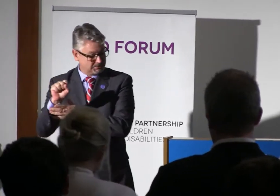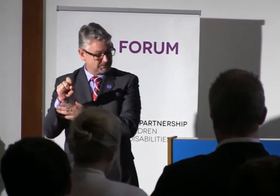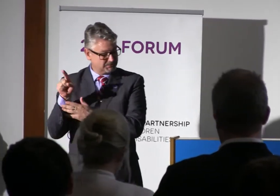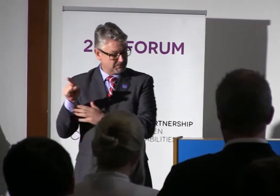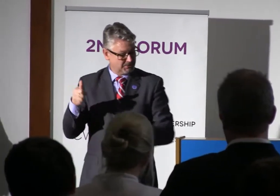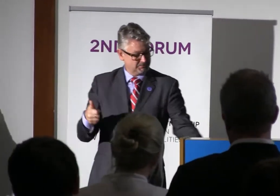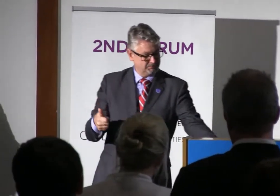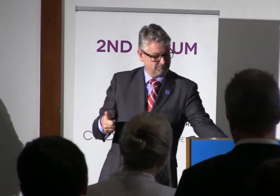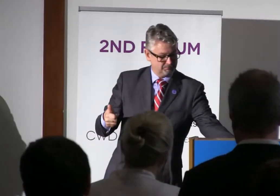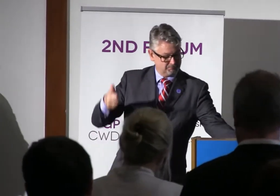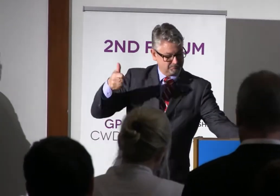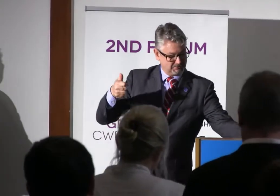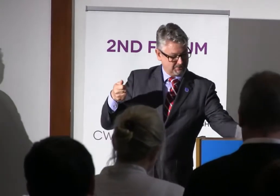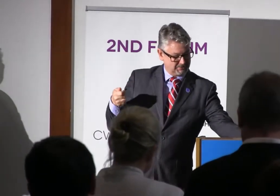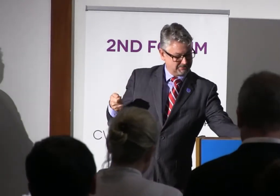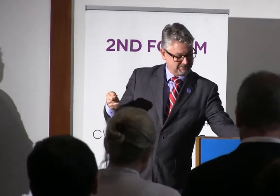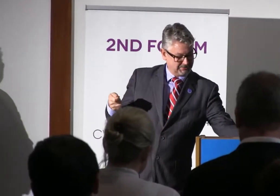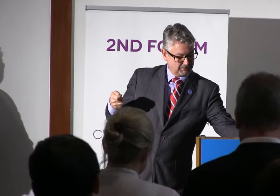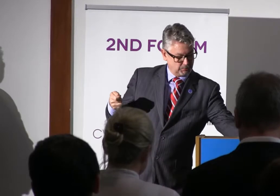It's